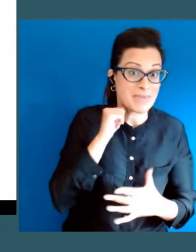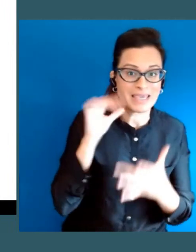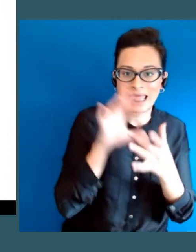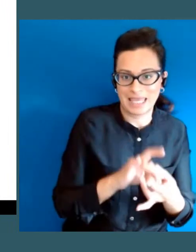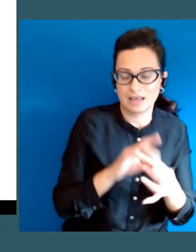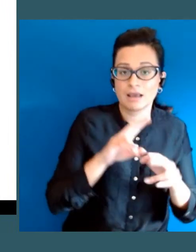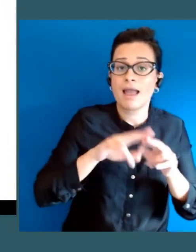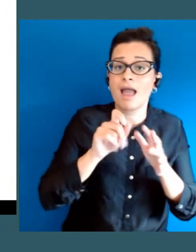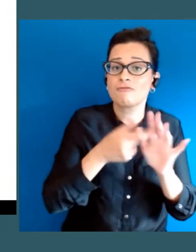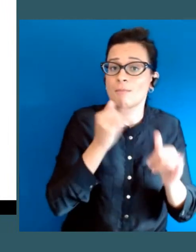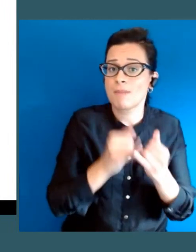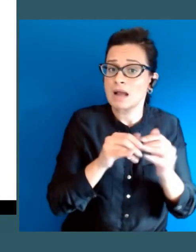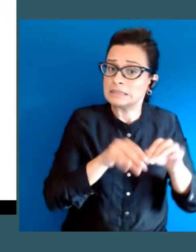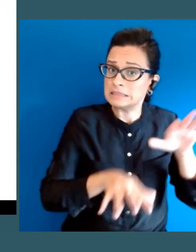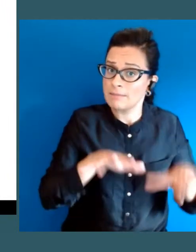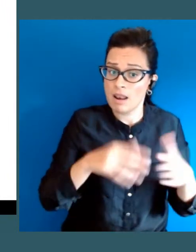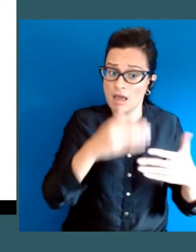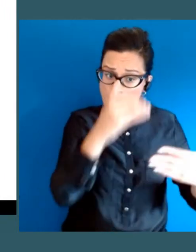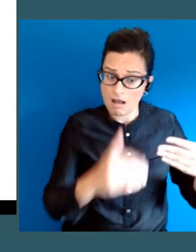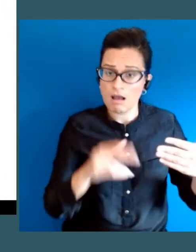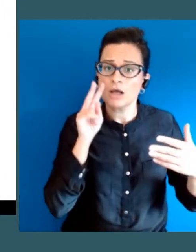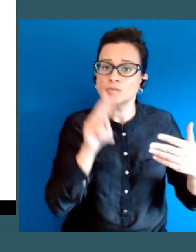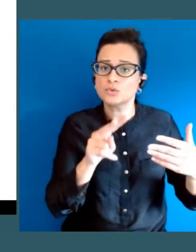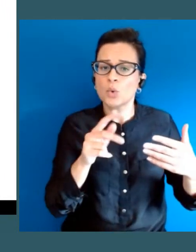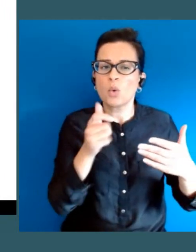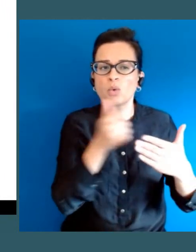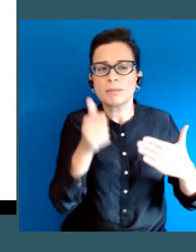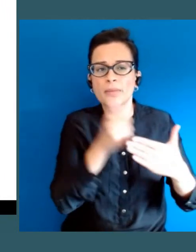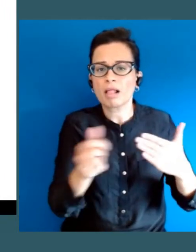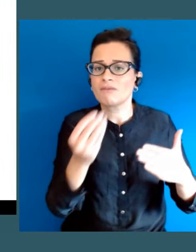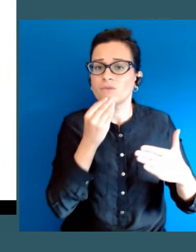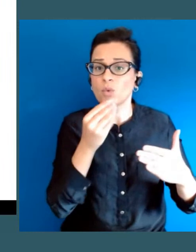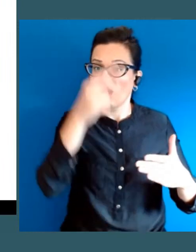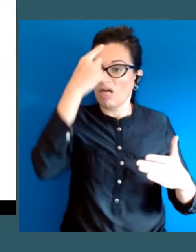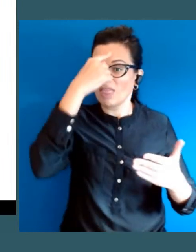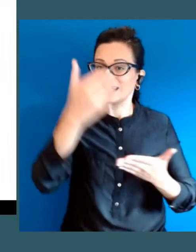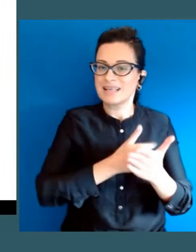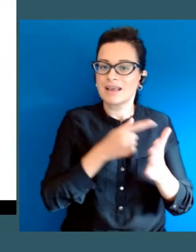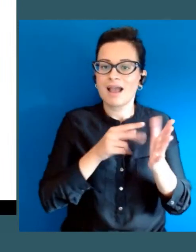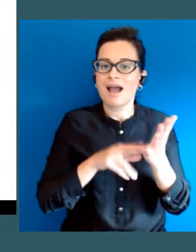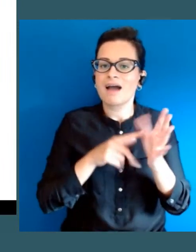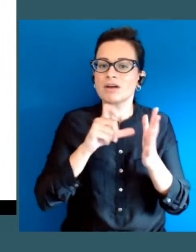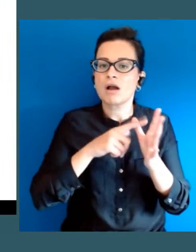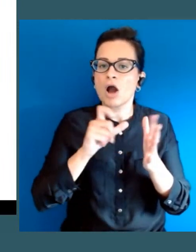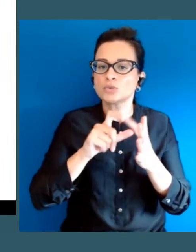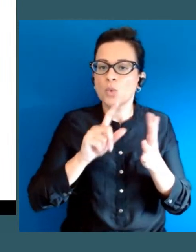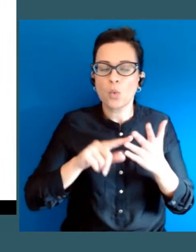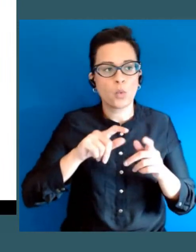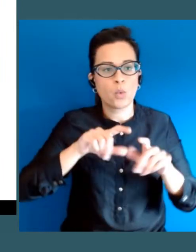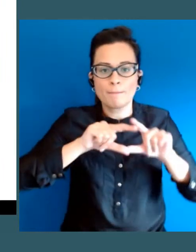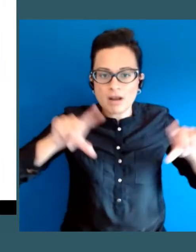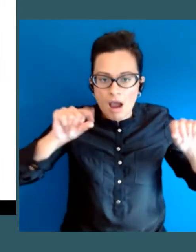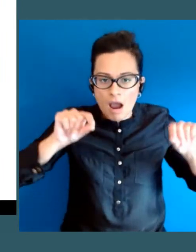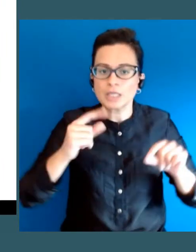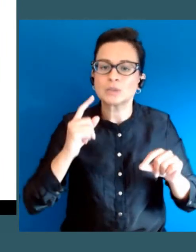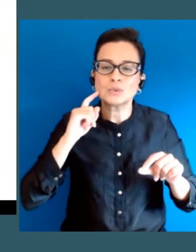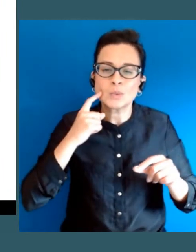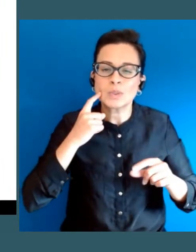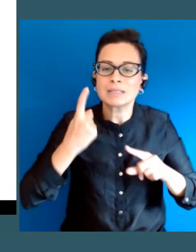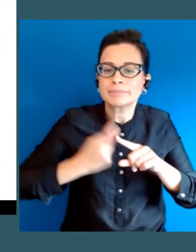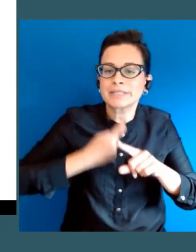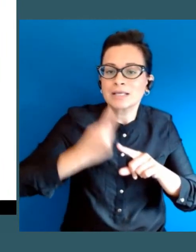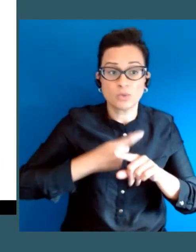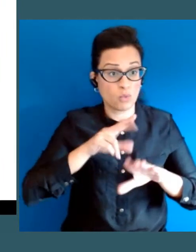actually we saw typical foods that you normally think are safe, so avocado, banana, sweet potato, even normal potato. So